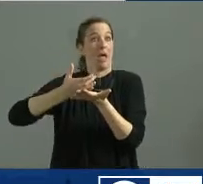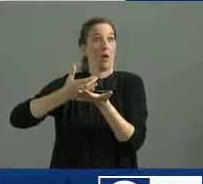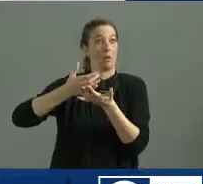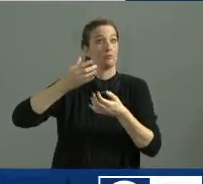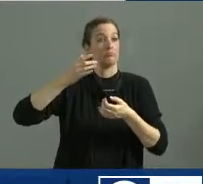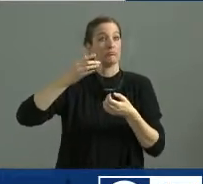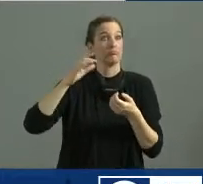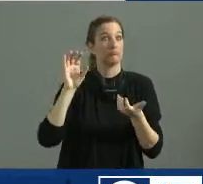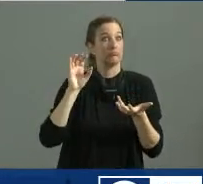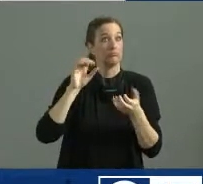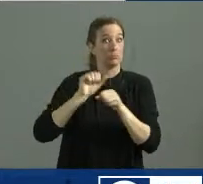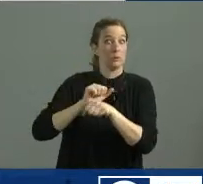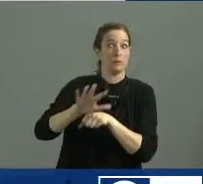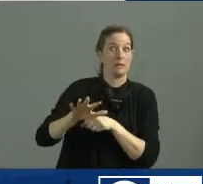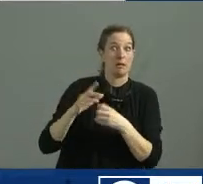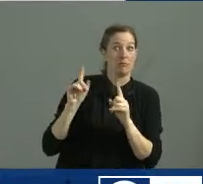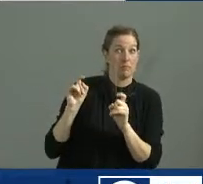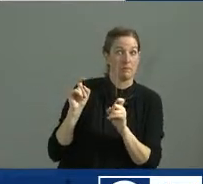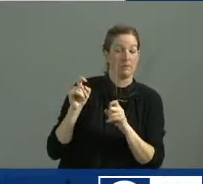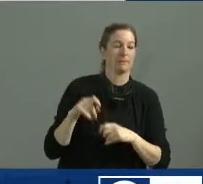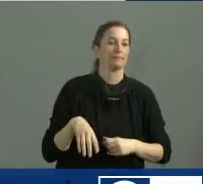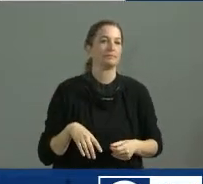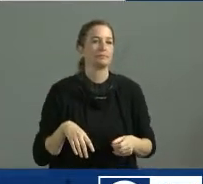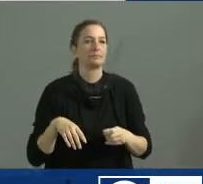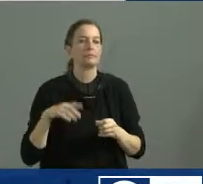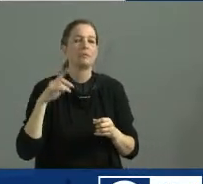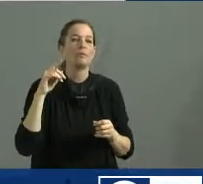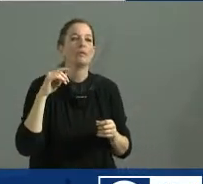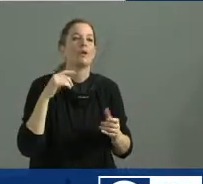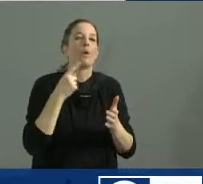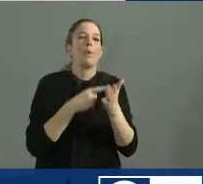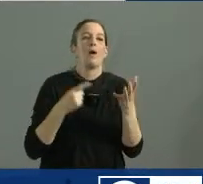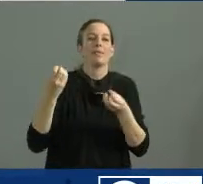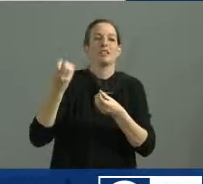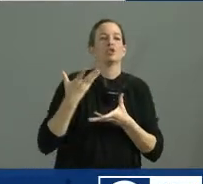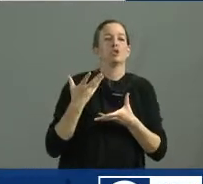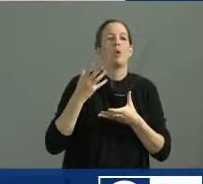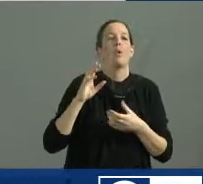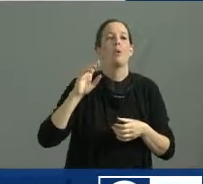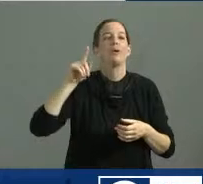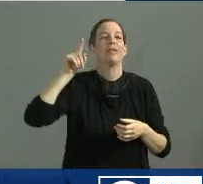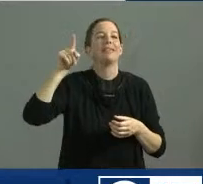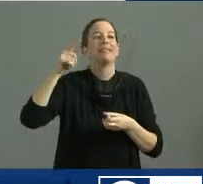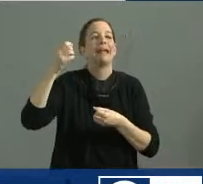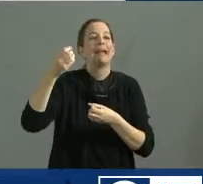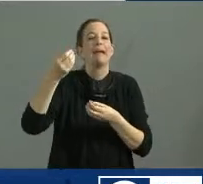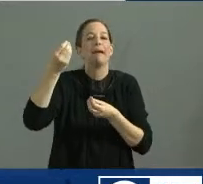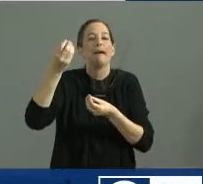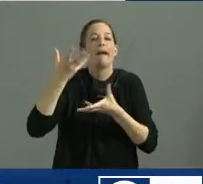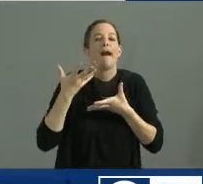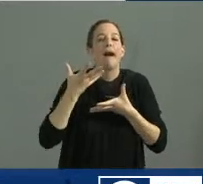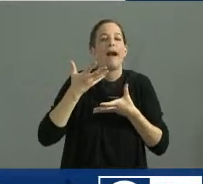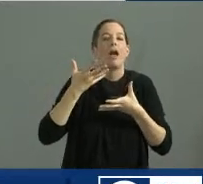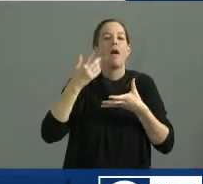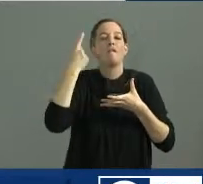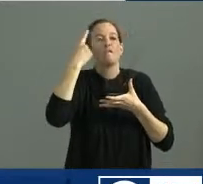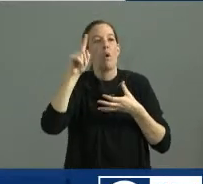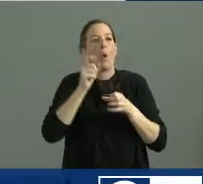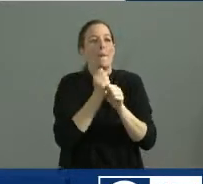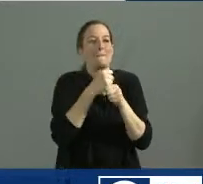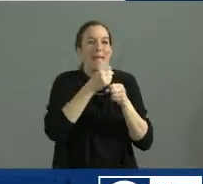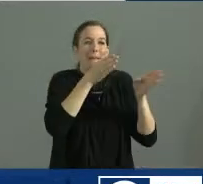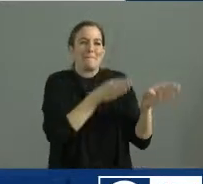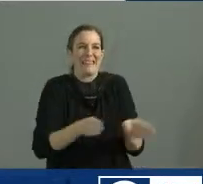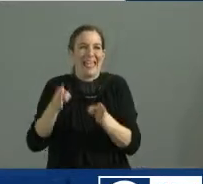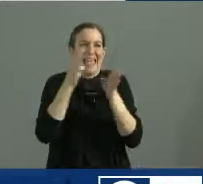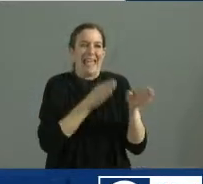those were just placeholder numbers, like for us to be able to make plans, but they weren't guaranteed doses. And so